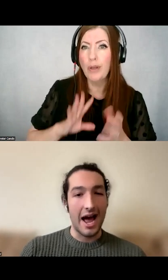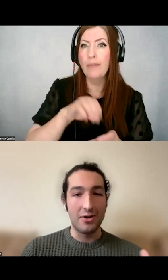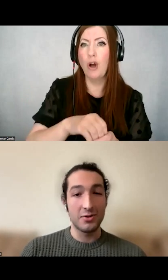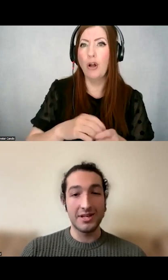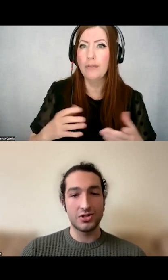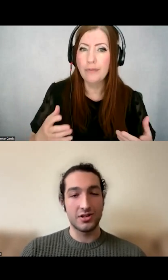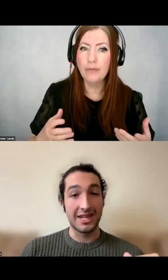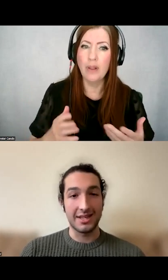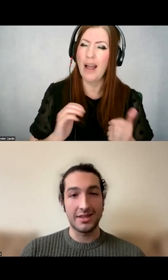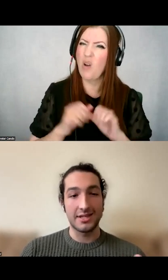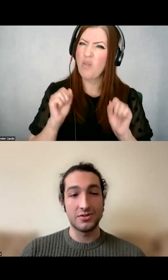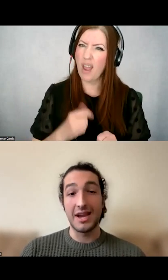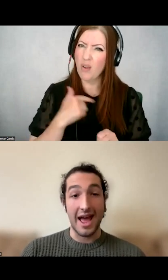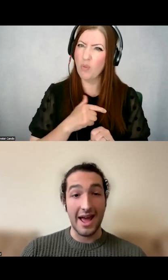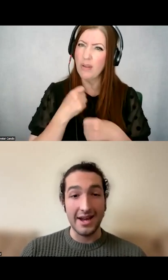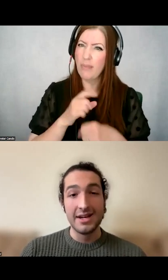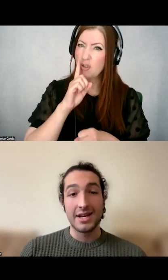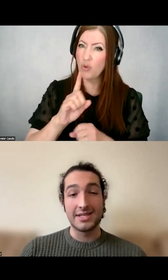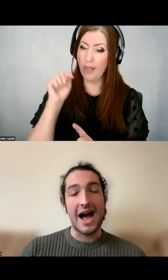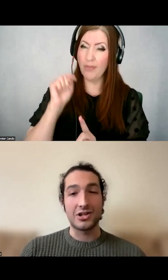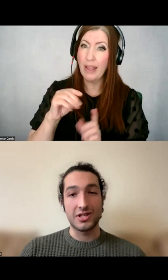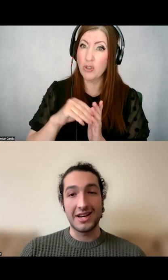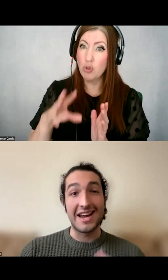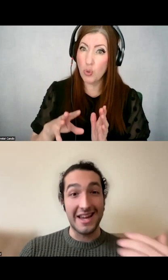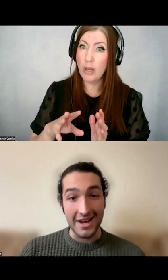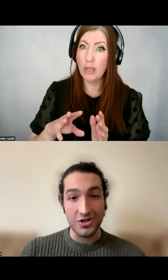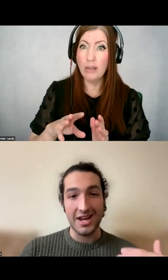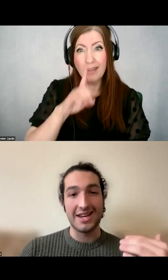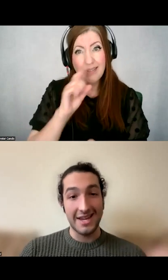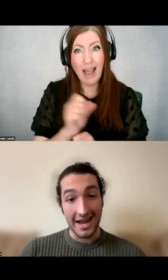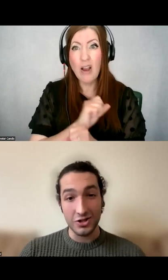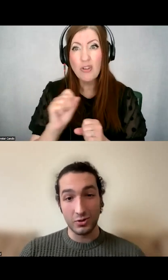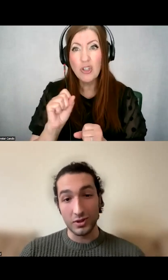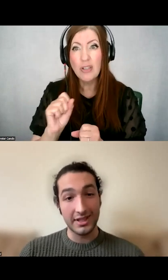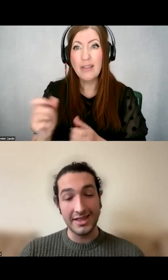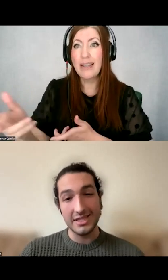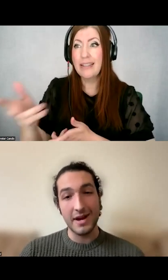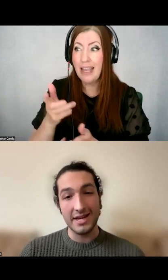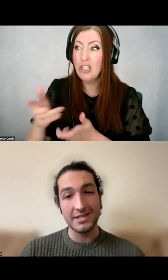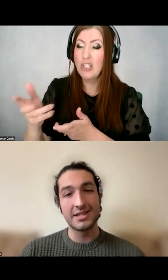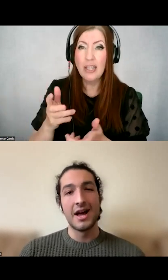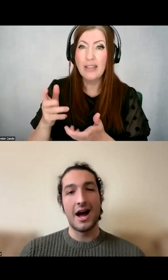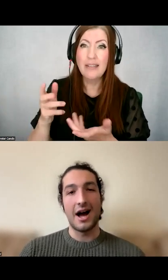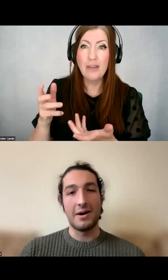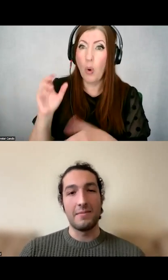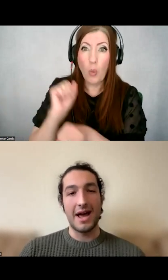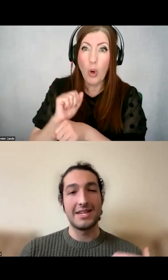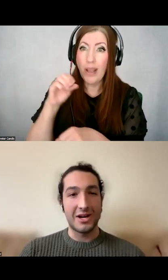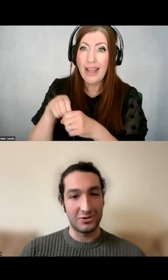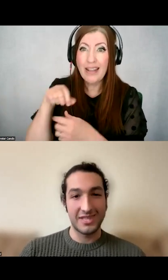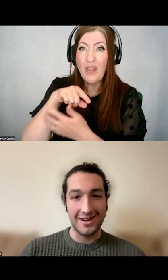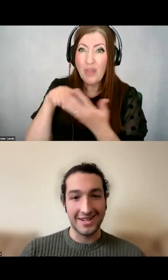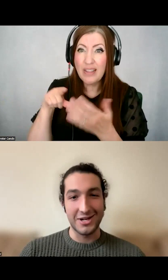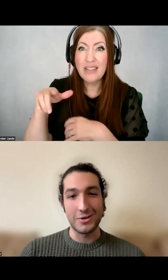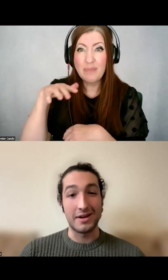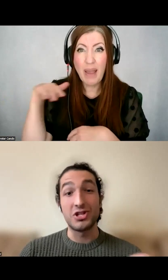like how can we ensure that like that student A is actually engaging in tangible work in the space, and is